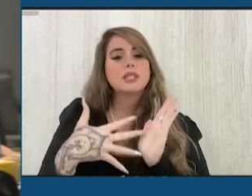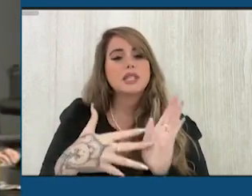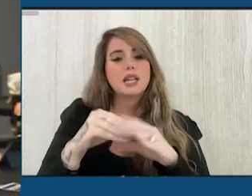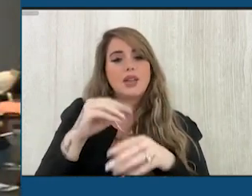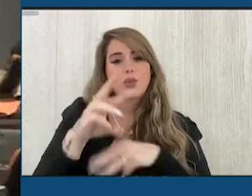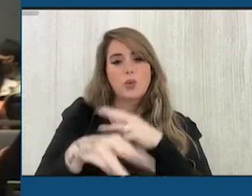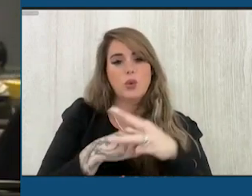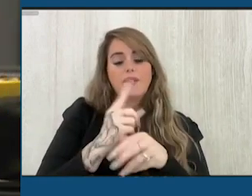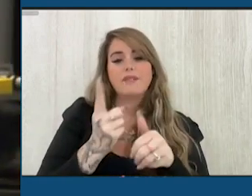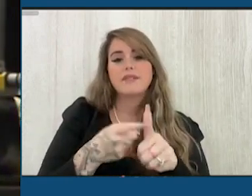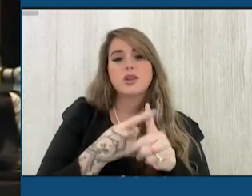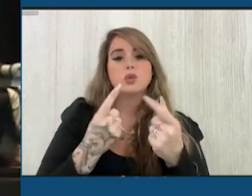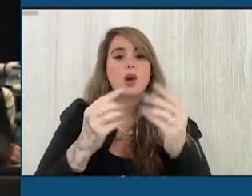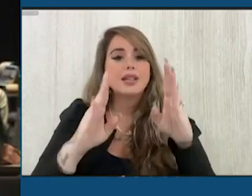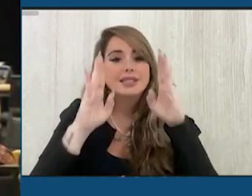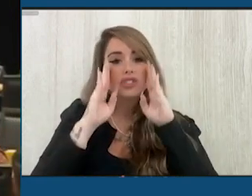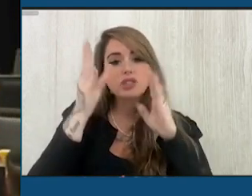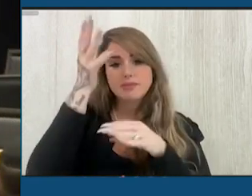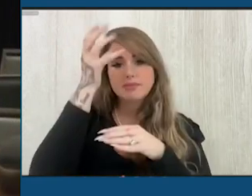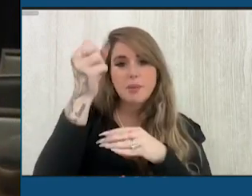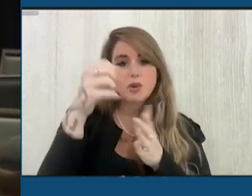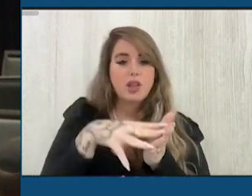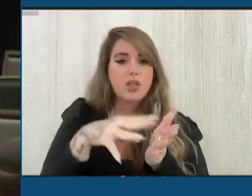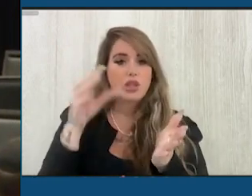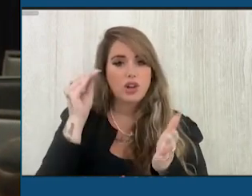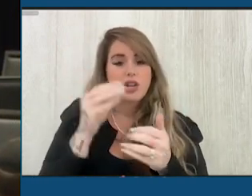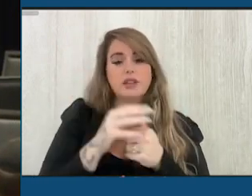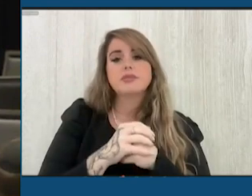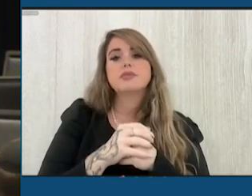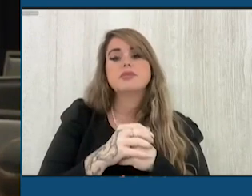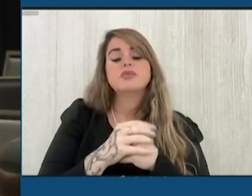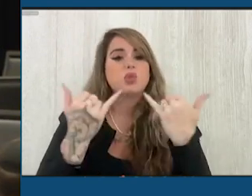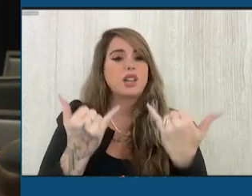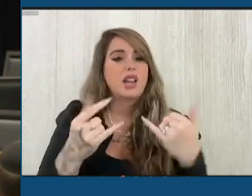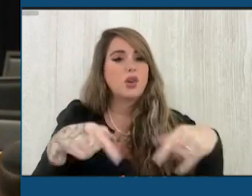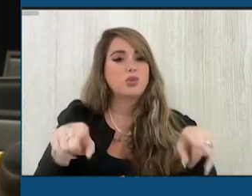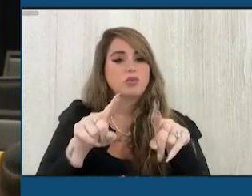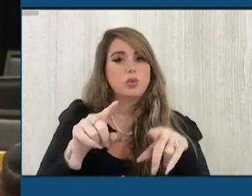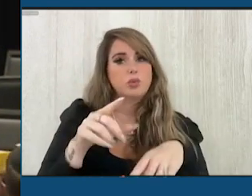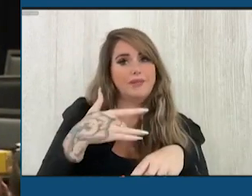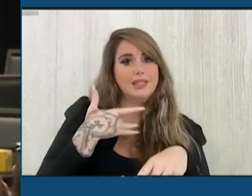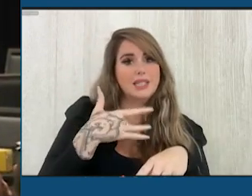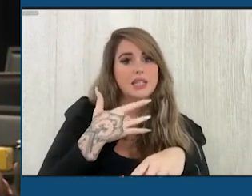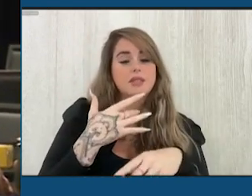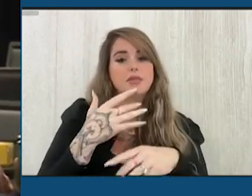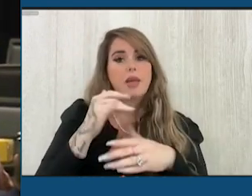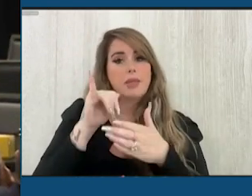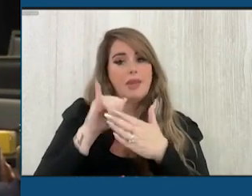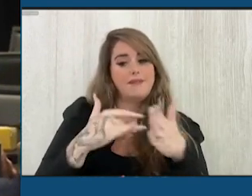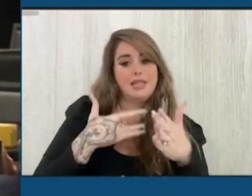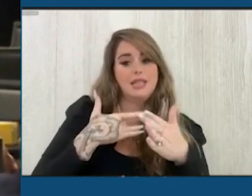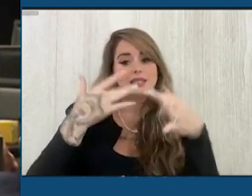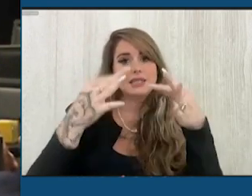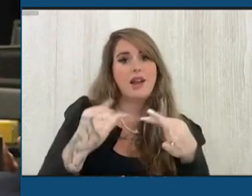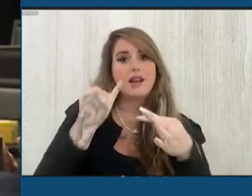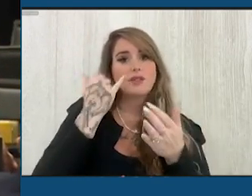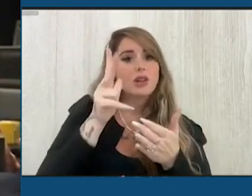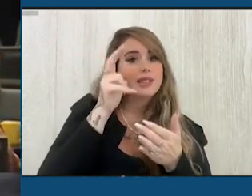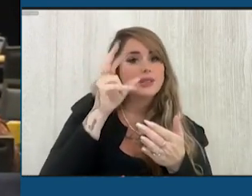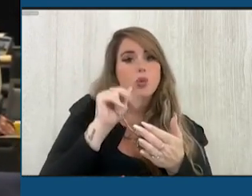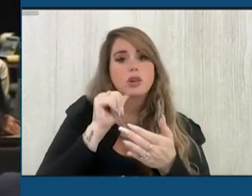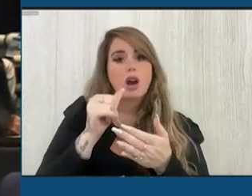first is attention, memory, and learning. Right now, your feelings are driving whether or not you're listening to me. If you are really stressed